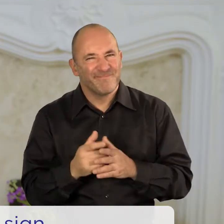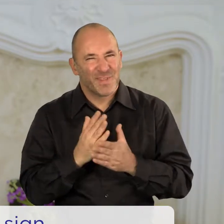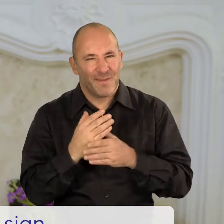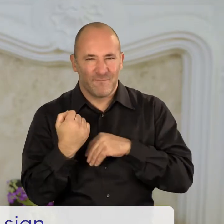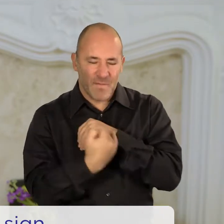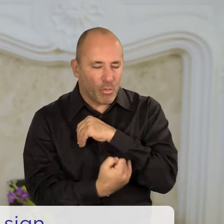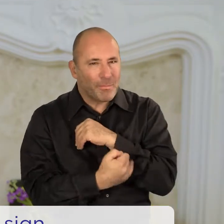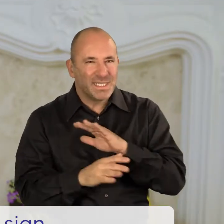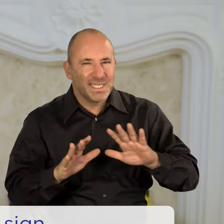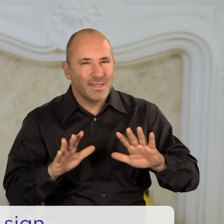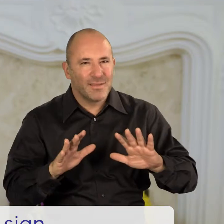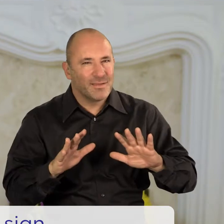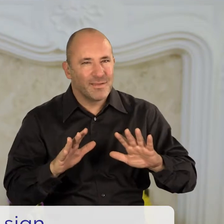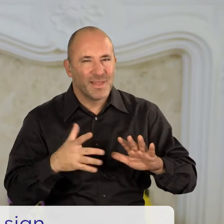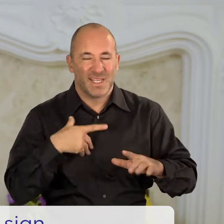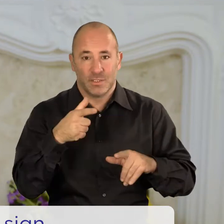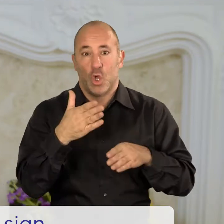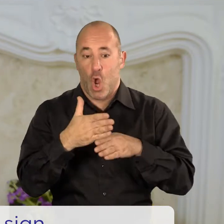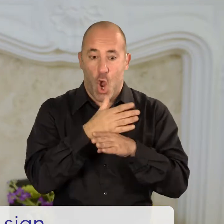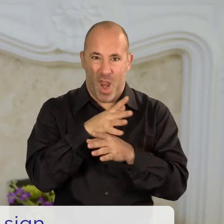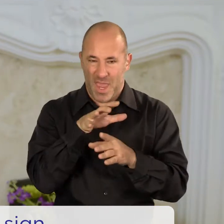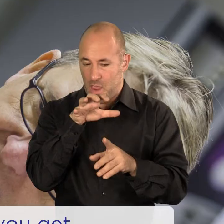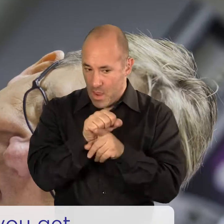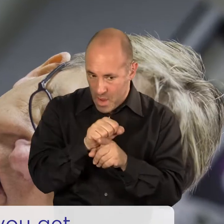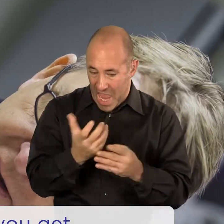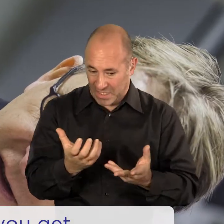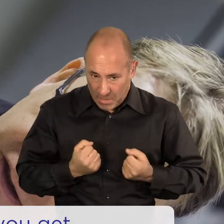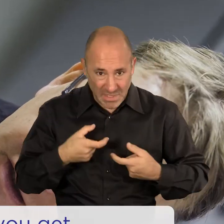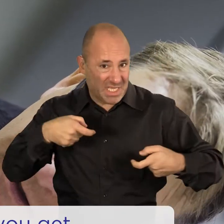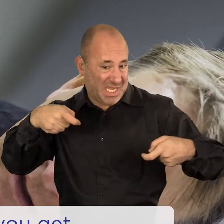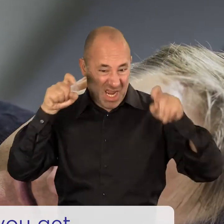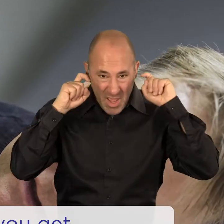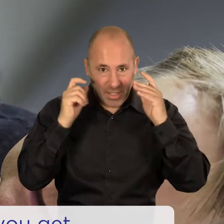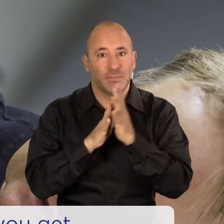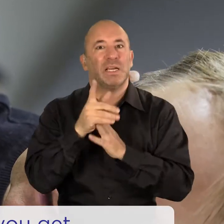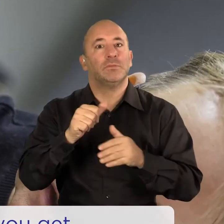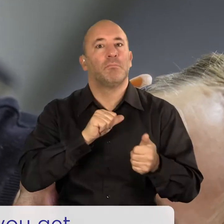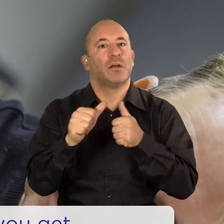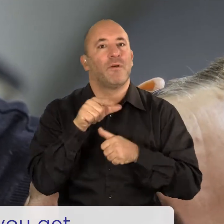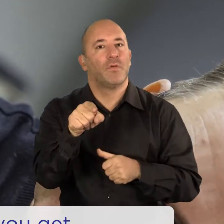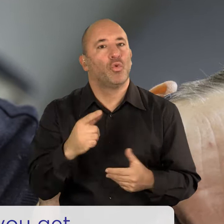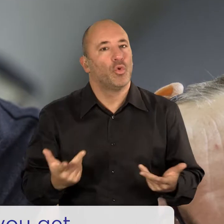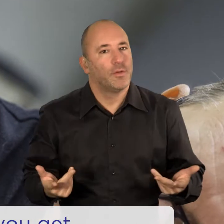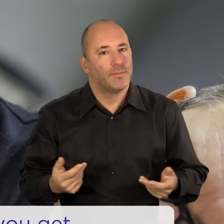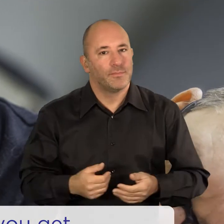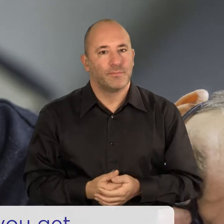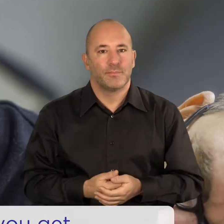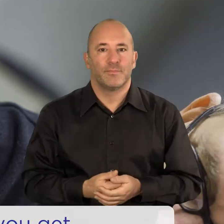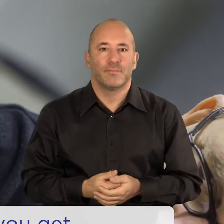as a sign of weakness, a sign of vulnerability. But in fact, the